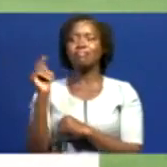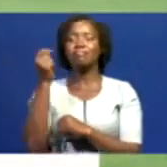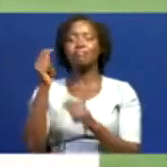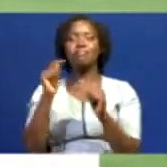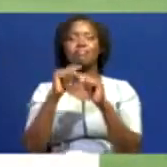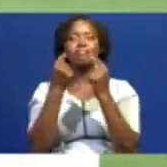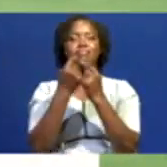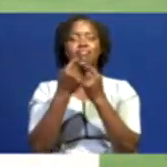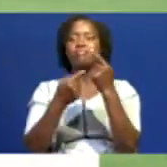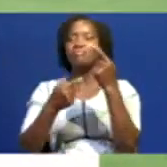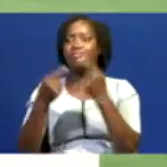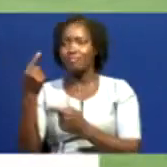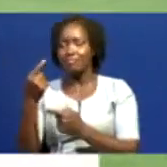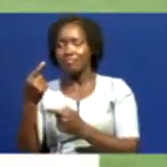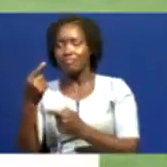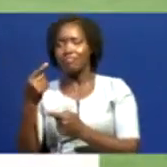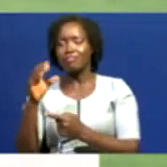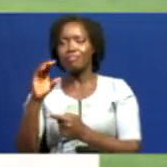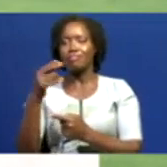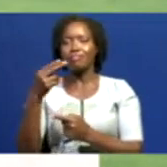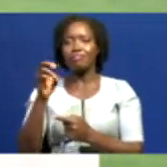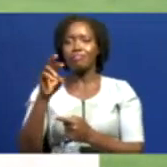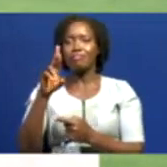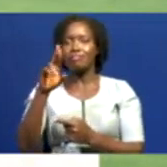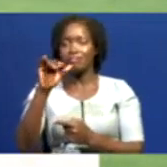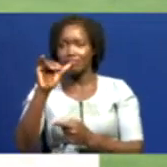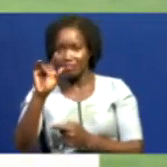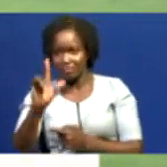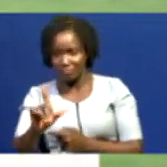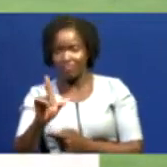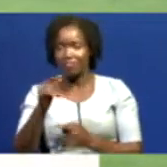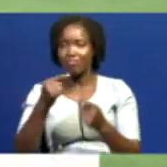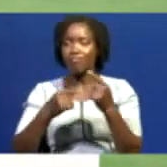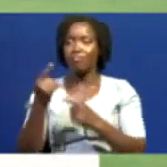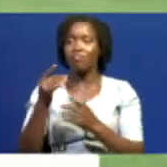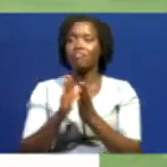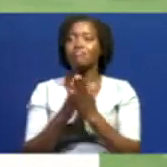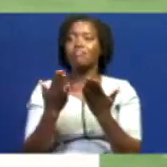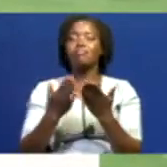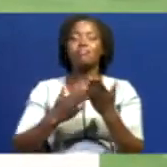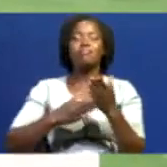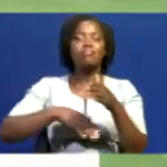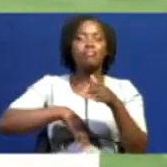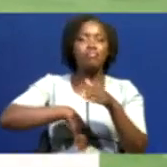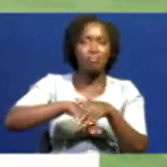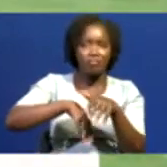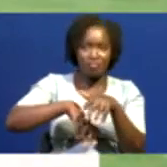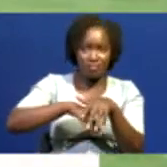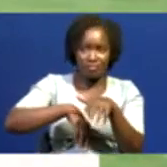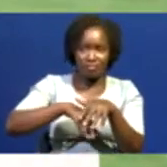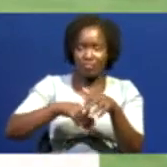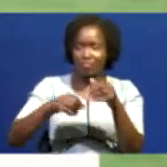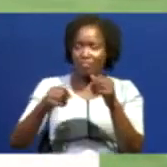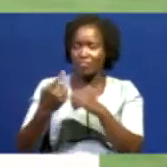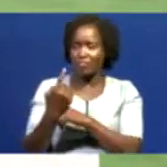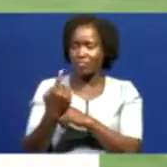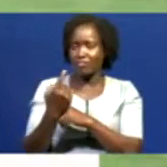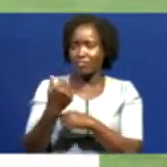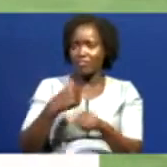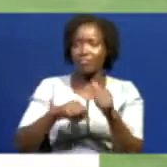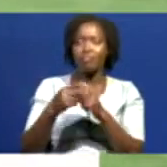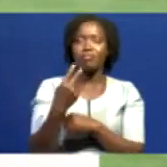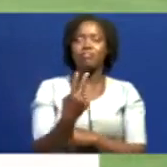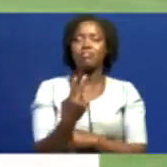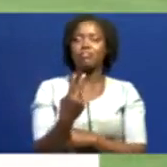team won after Sherry Langaji slotted home the winner. The Starlets will now play Botswana in the second round in November. Botswana qualified